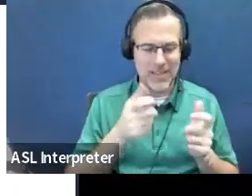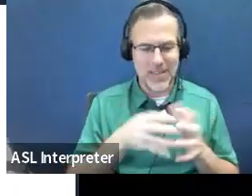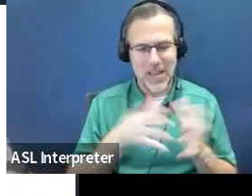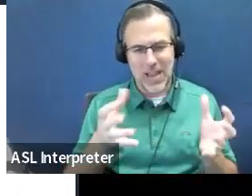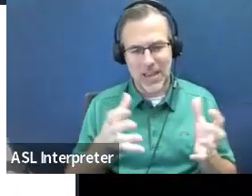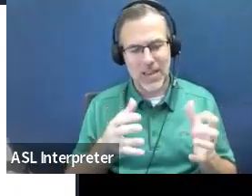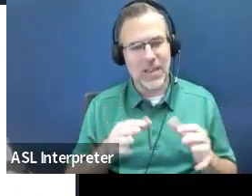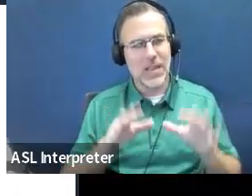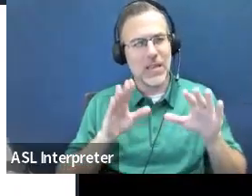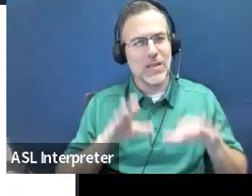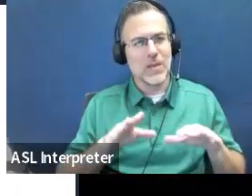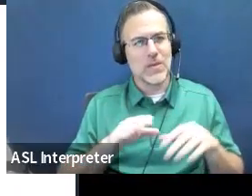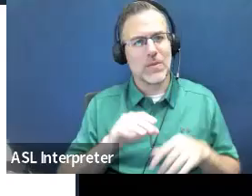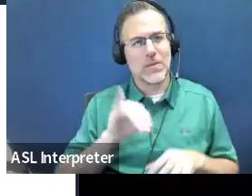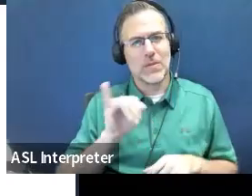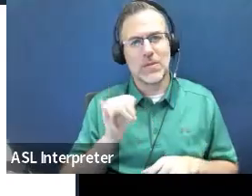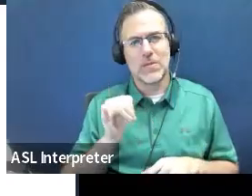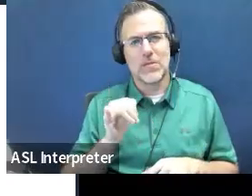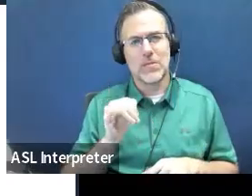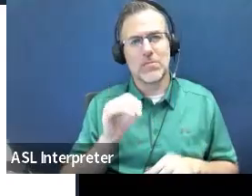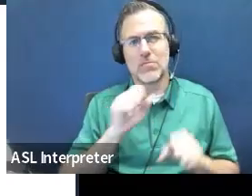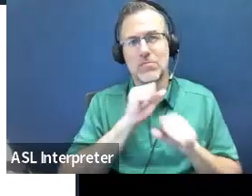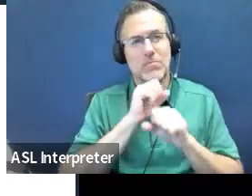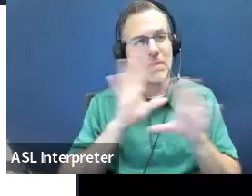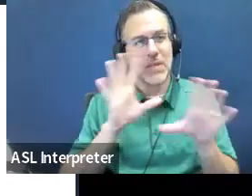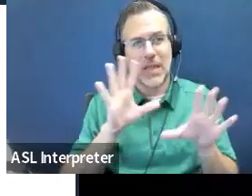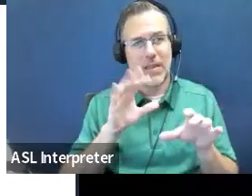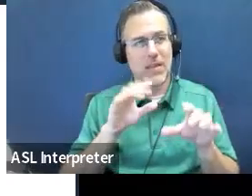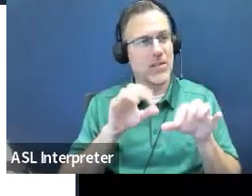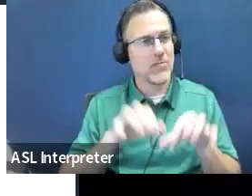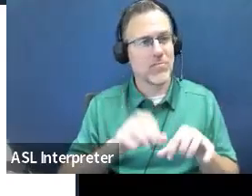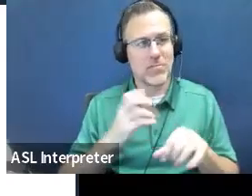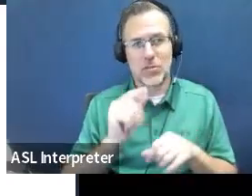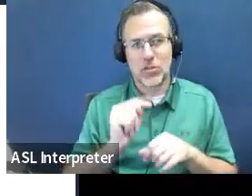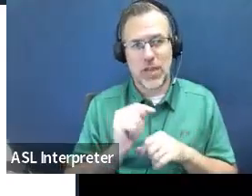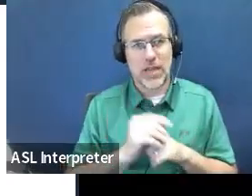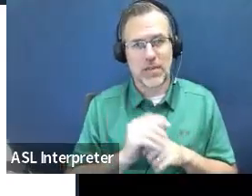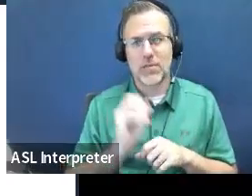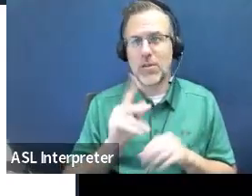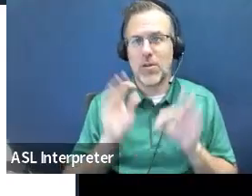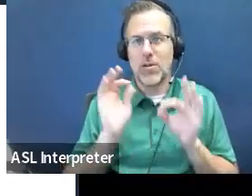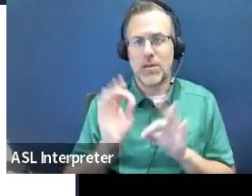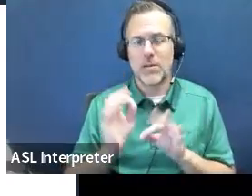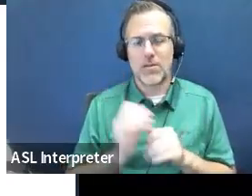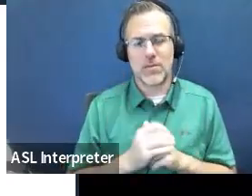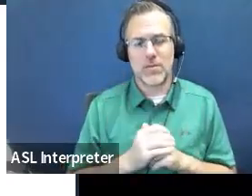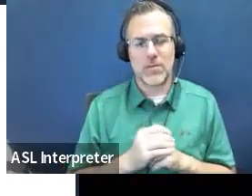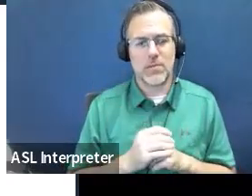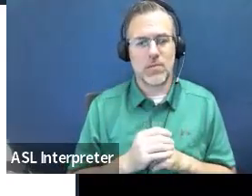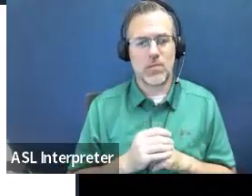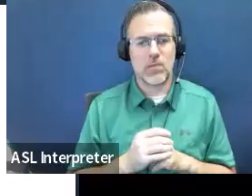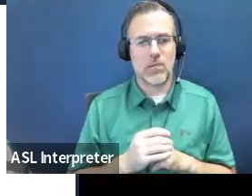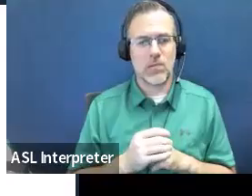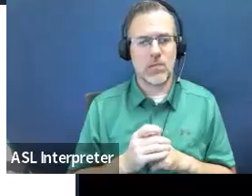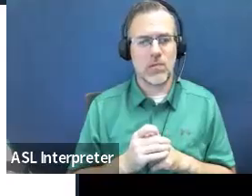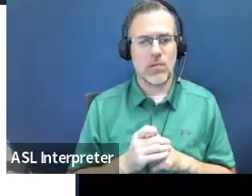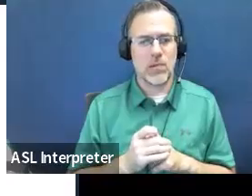gonna. Nothing in chat. Okay, perfect. I have a question.